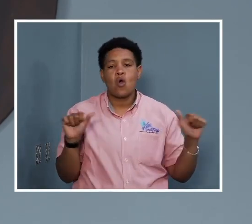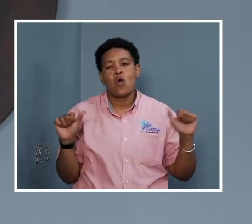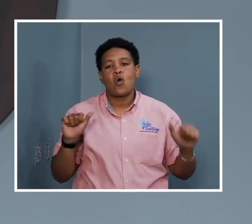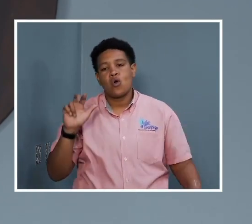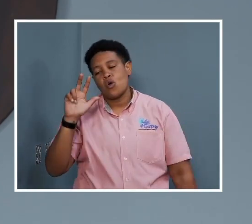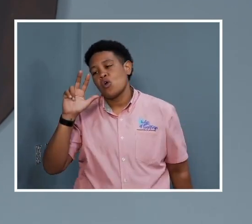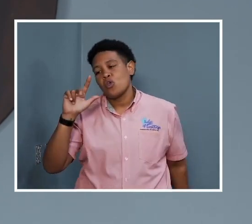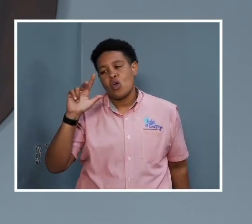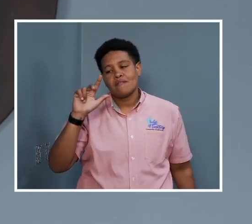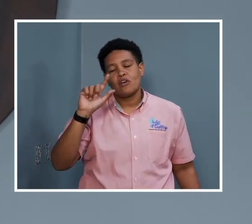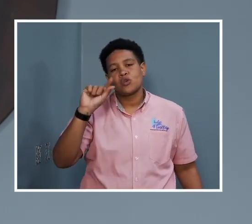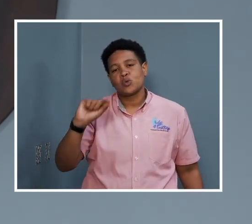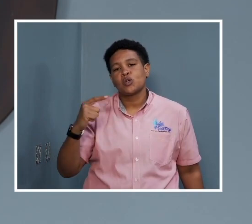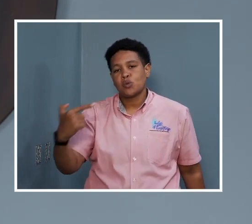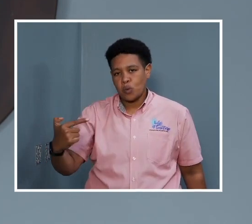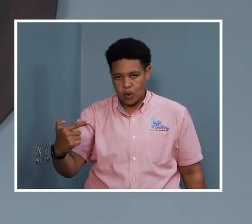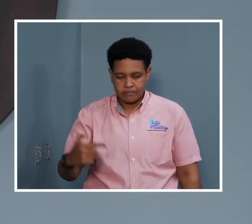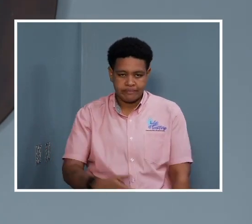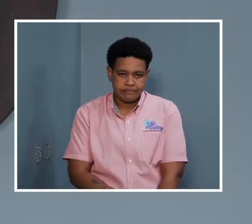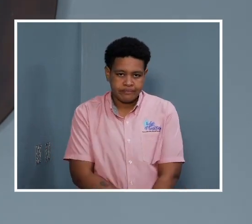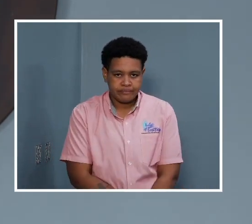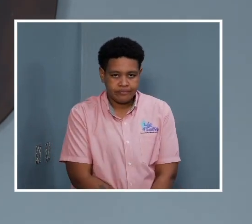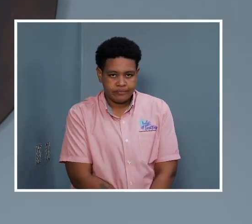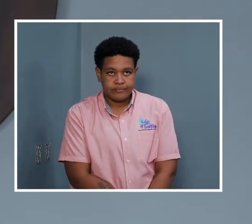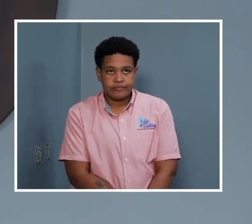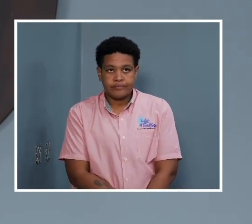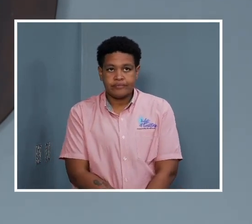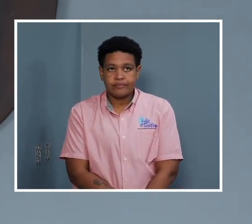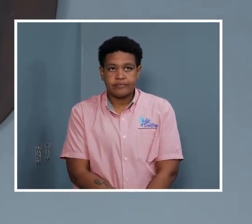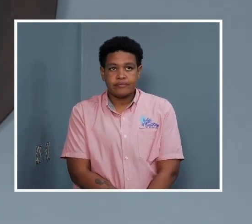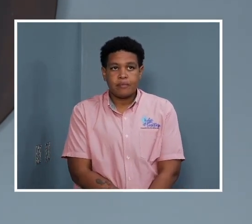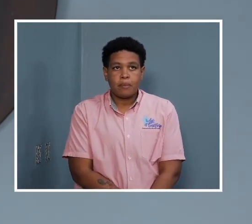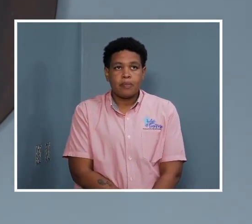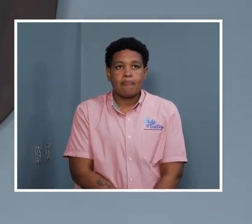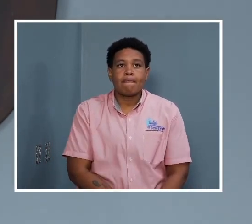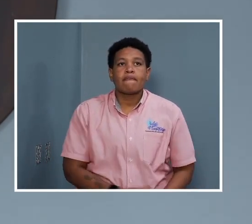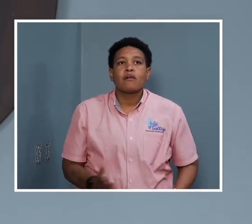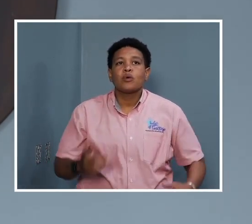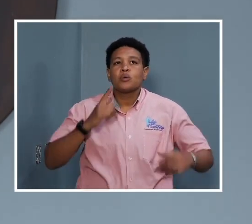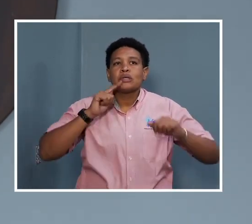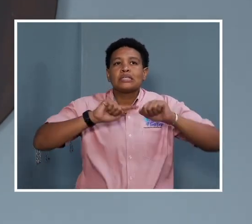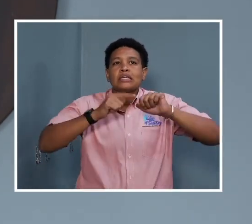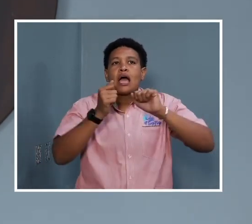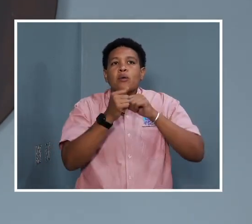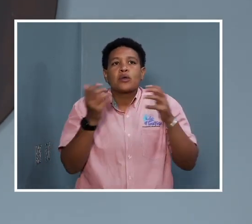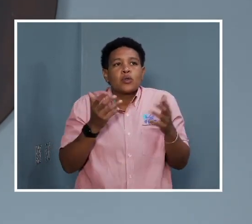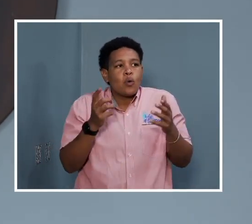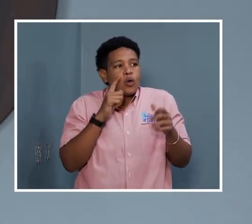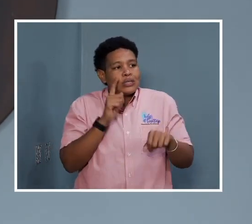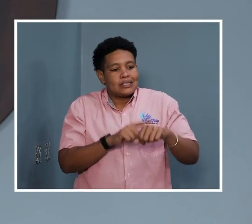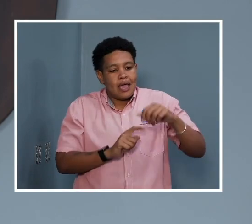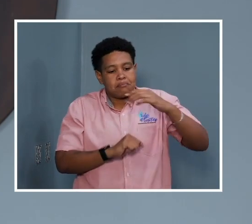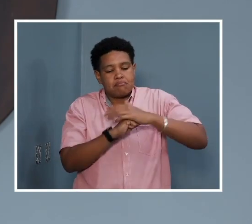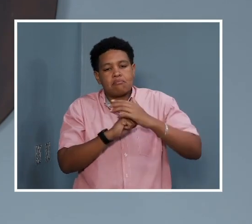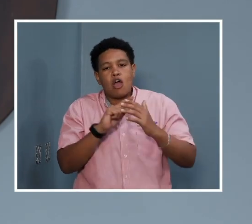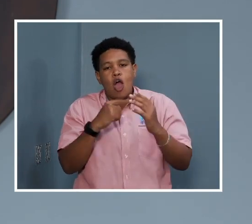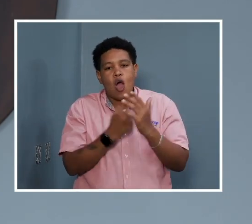to August 31st, 2021. Let's start with the curfew